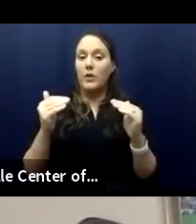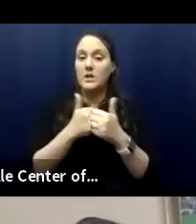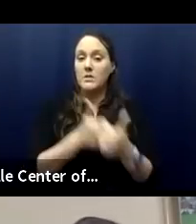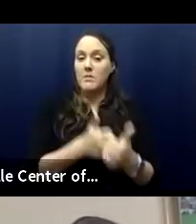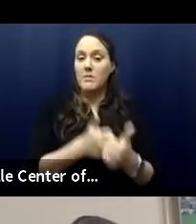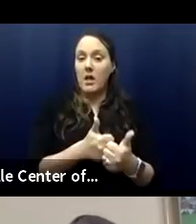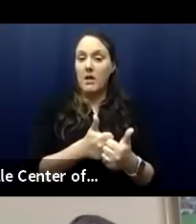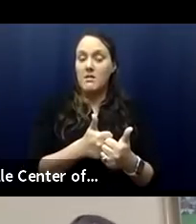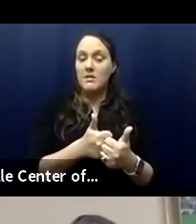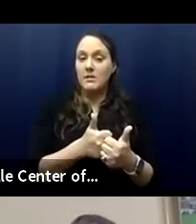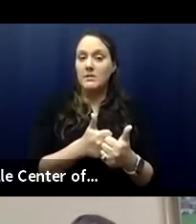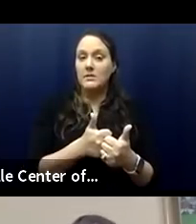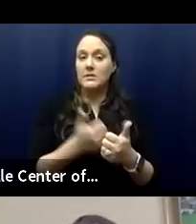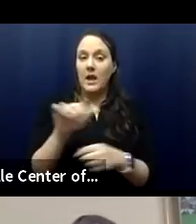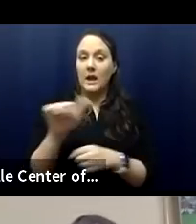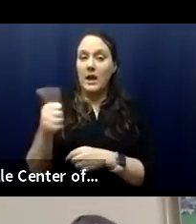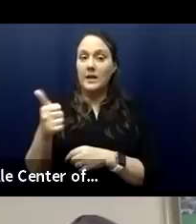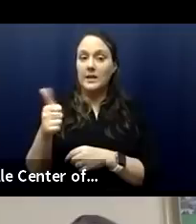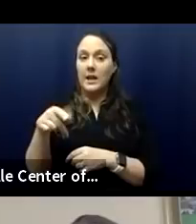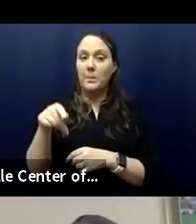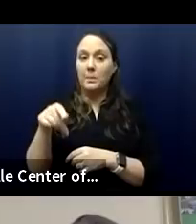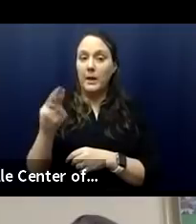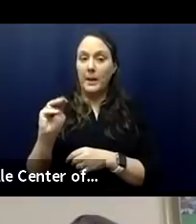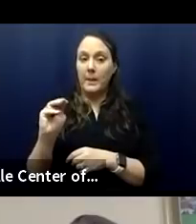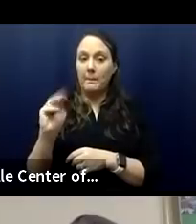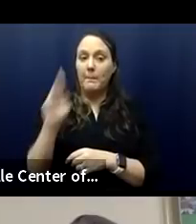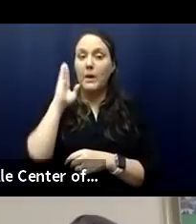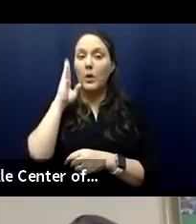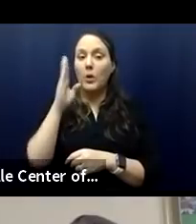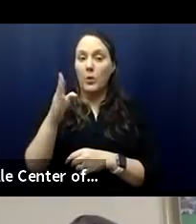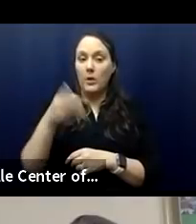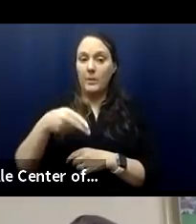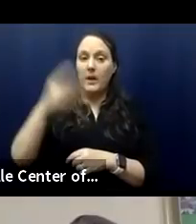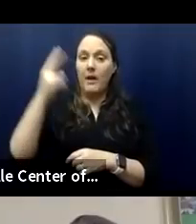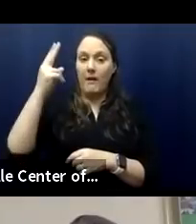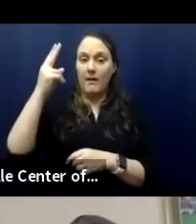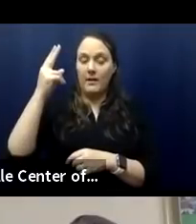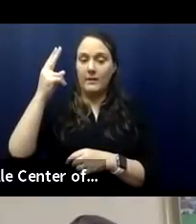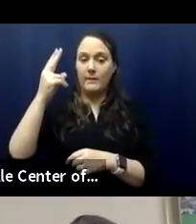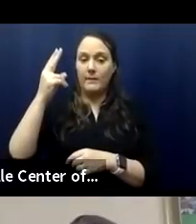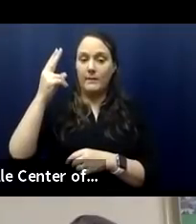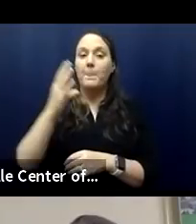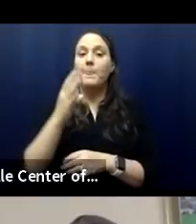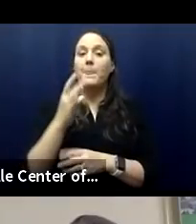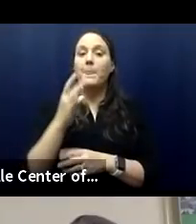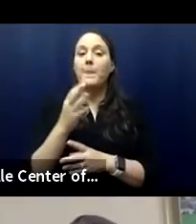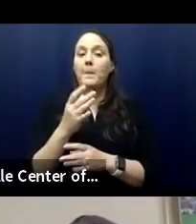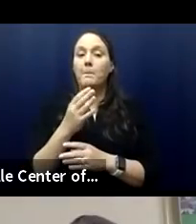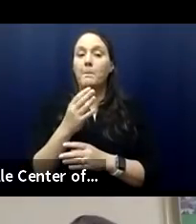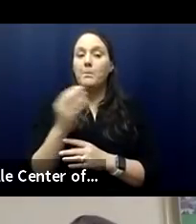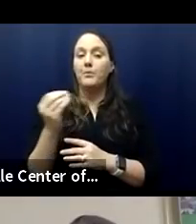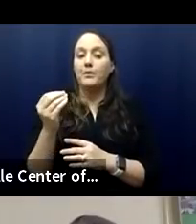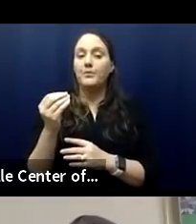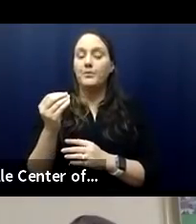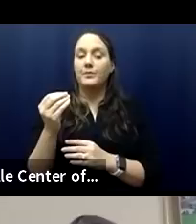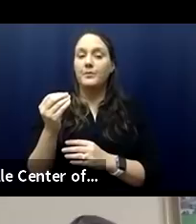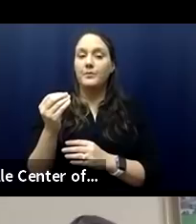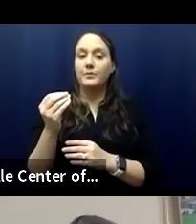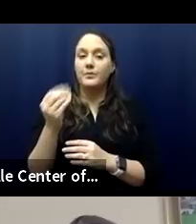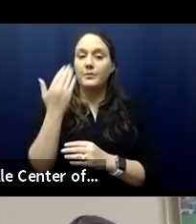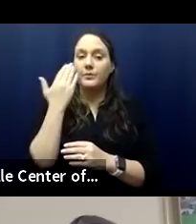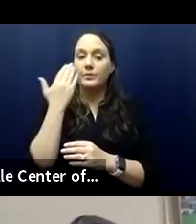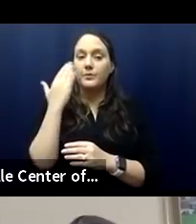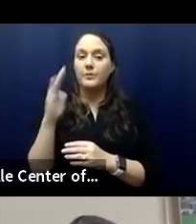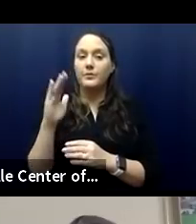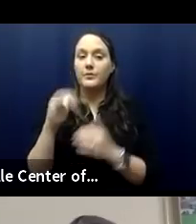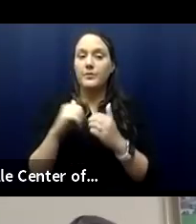p.m. will be high, and that I don't know how we get a report of